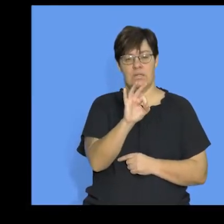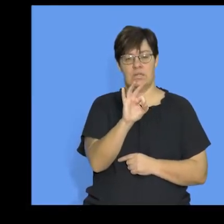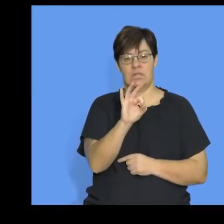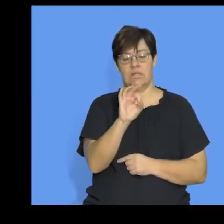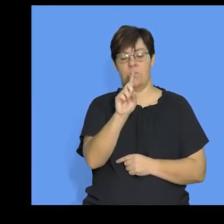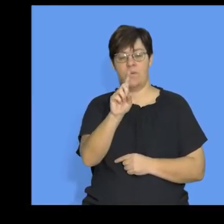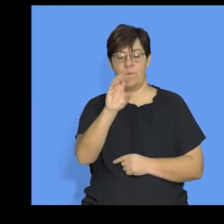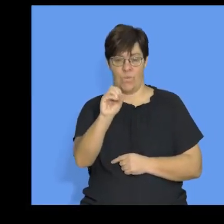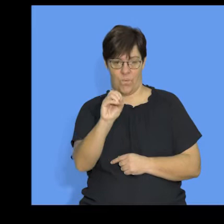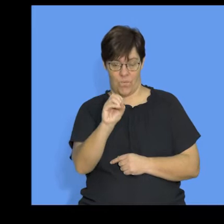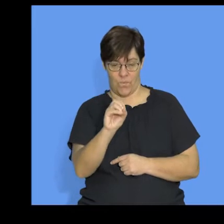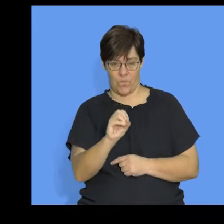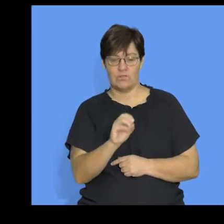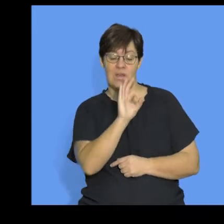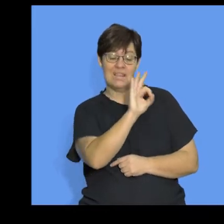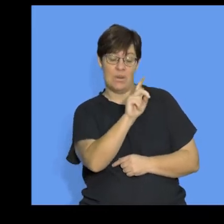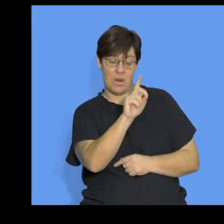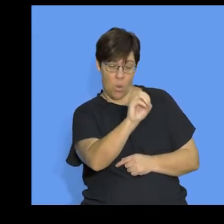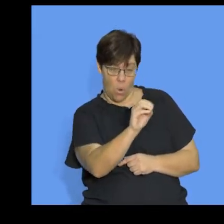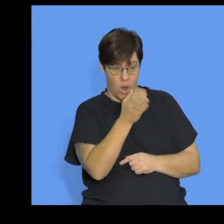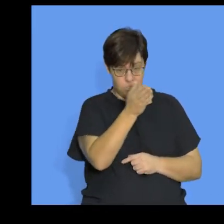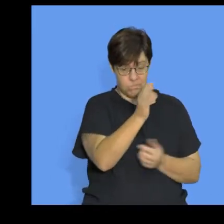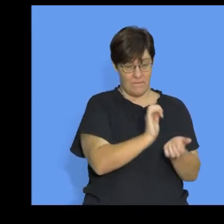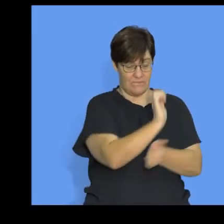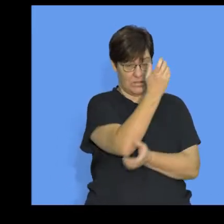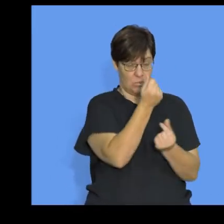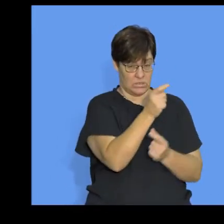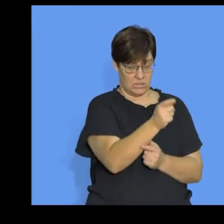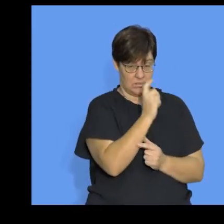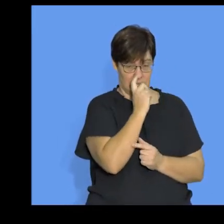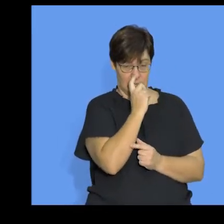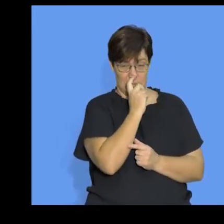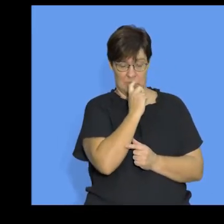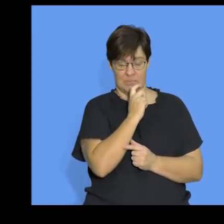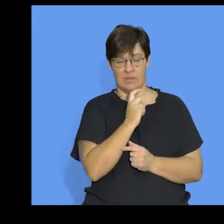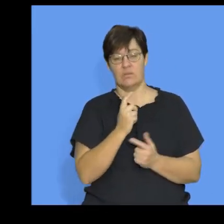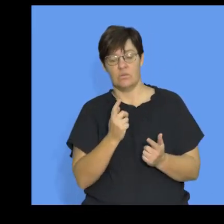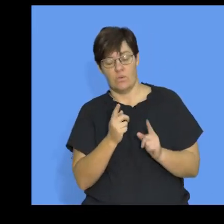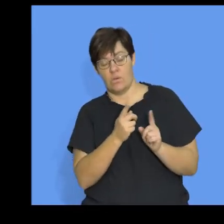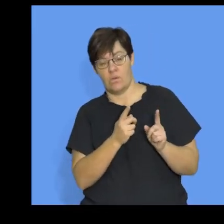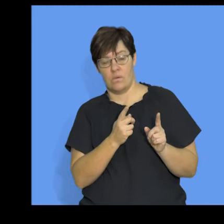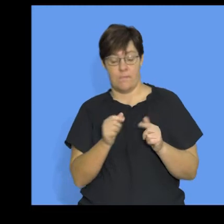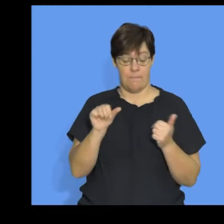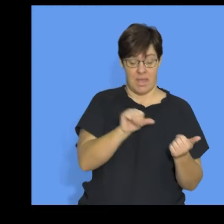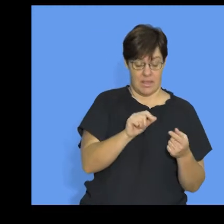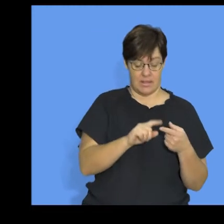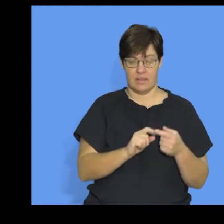310. So that's my 310 there, right? So going back,